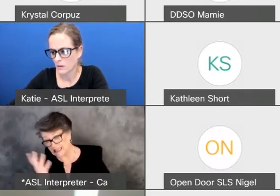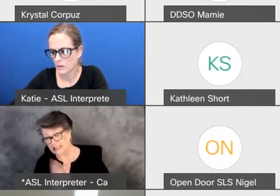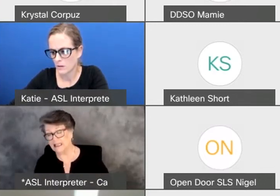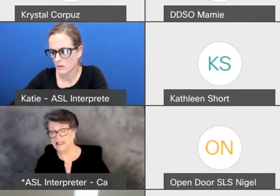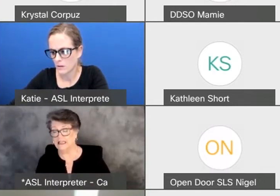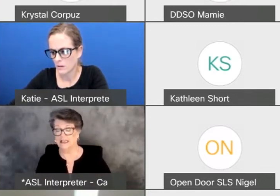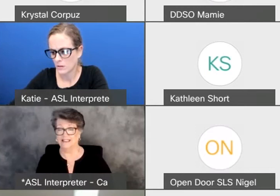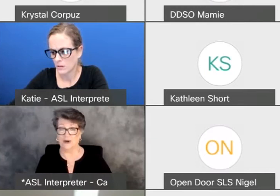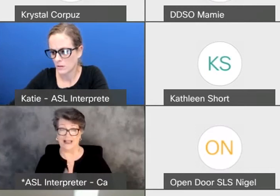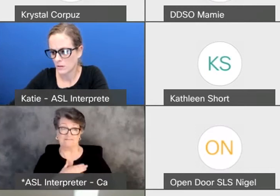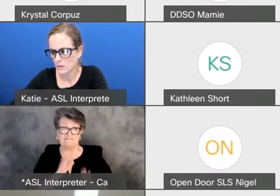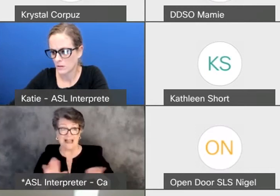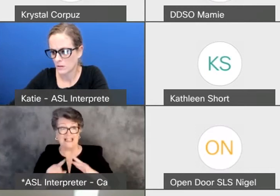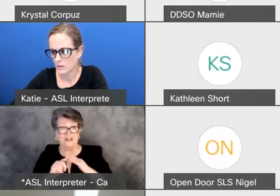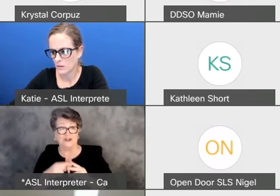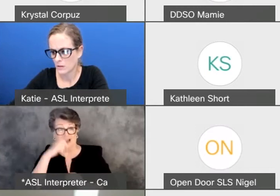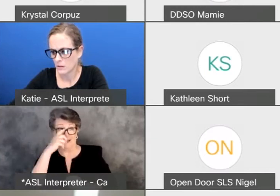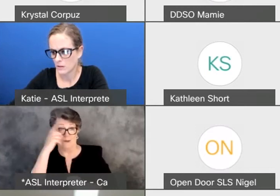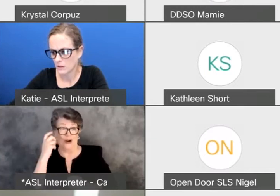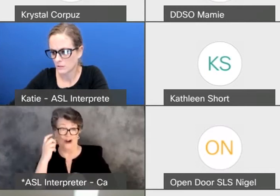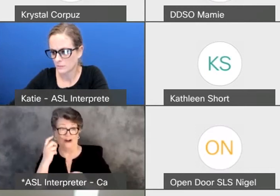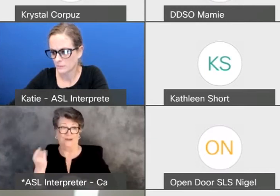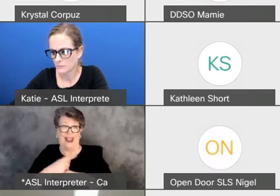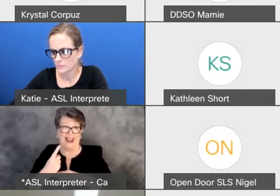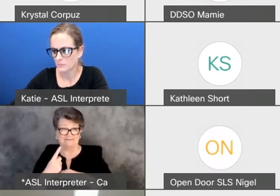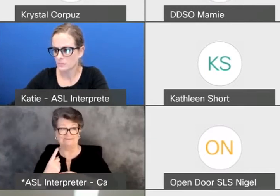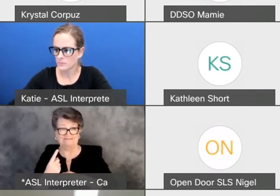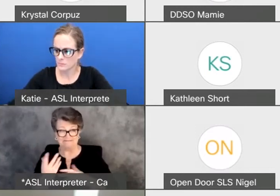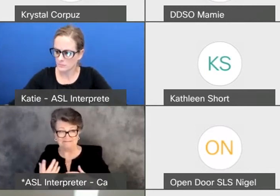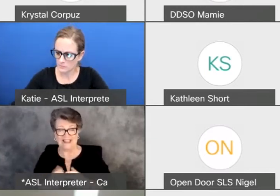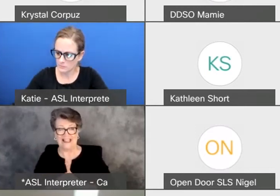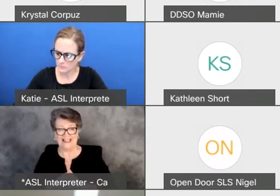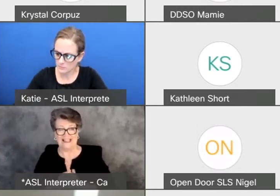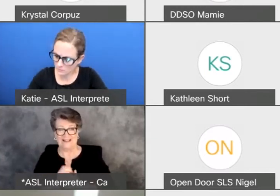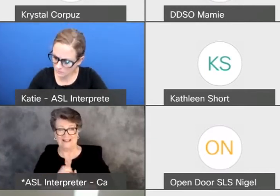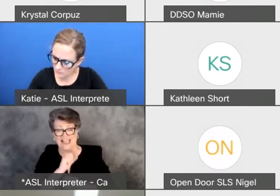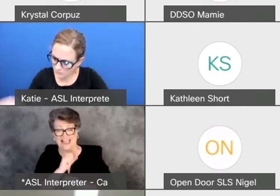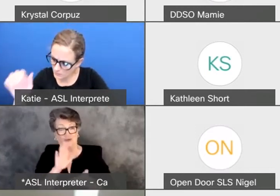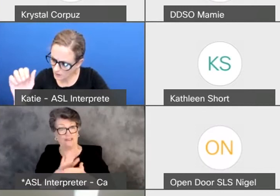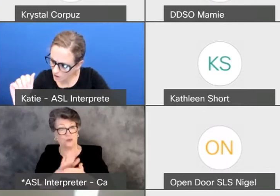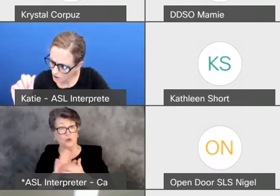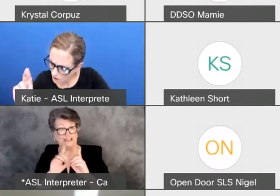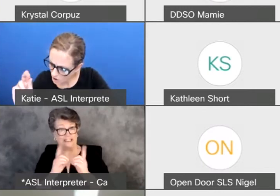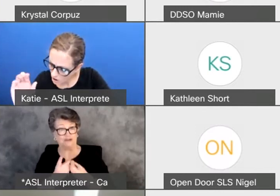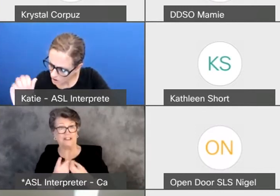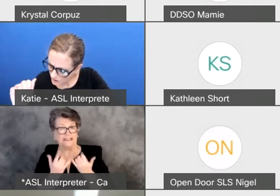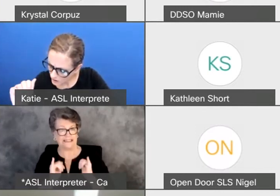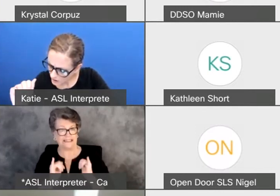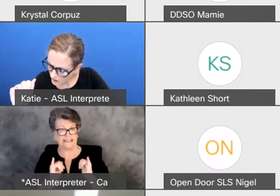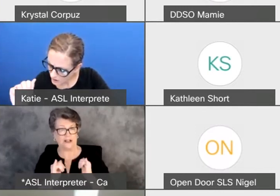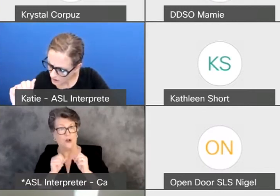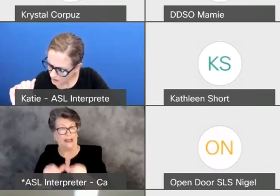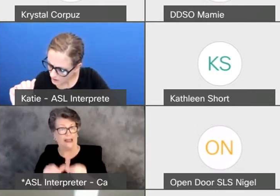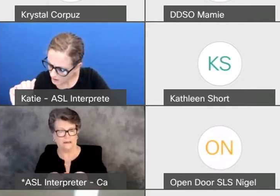guess my kids are starting summer on today, but I guess for some school districts in the town, they're still going.